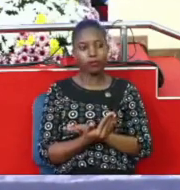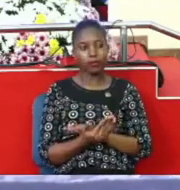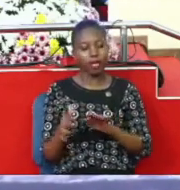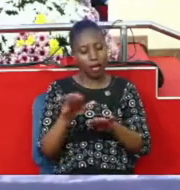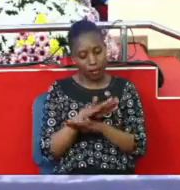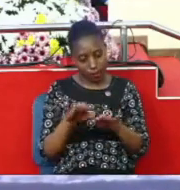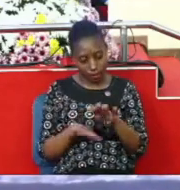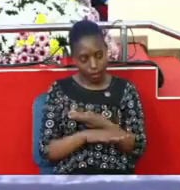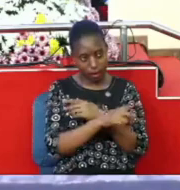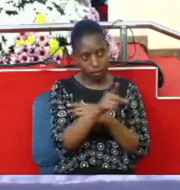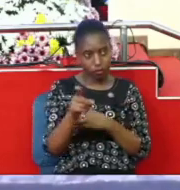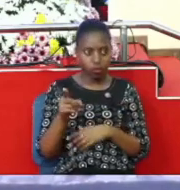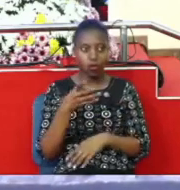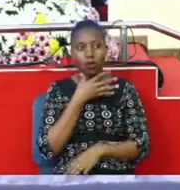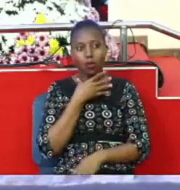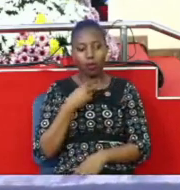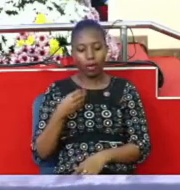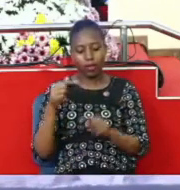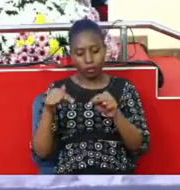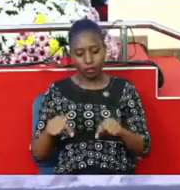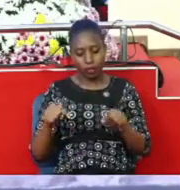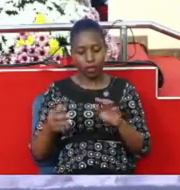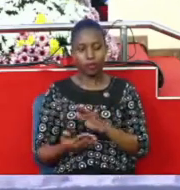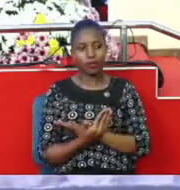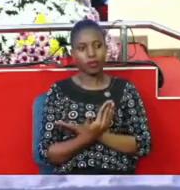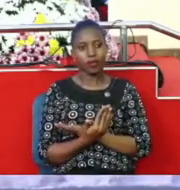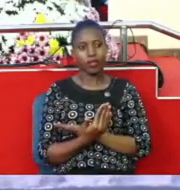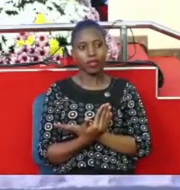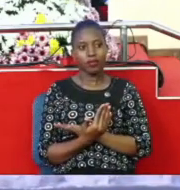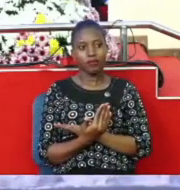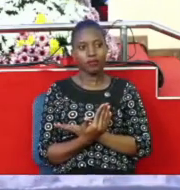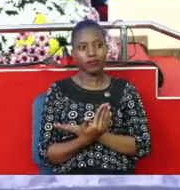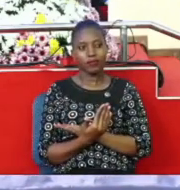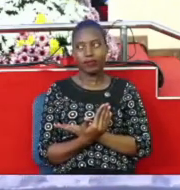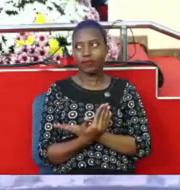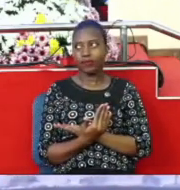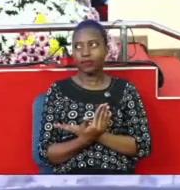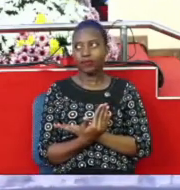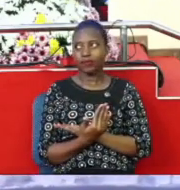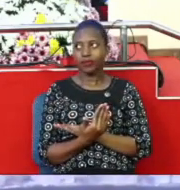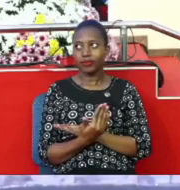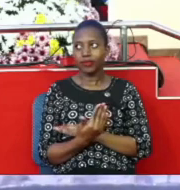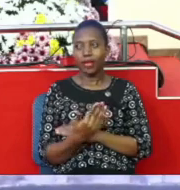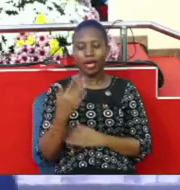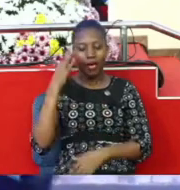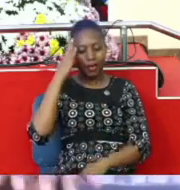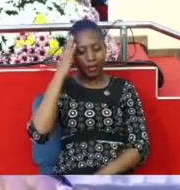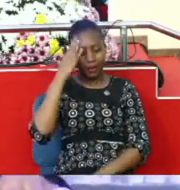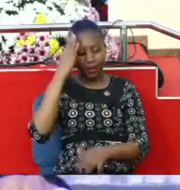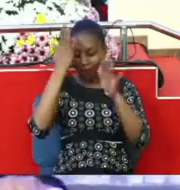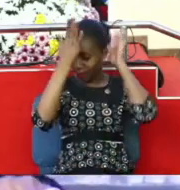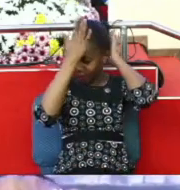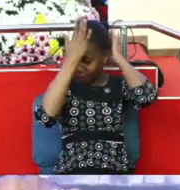need this morning. I know, oh Bishop, I know. In the first service,